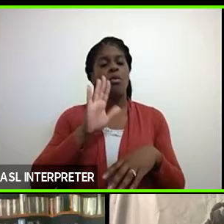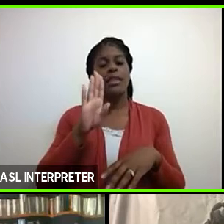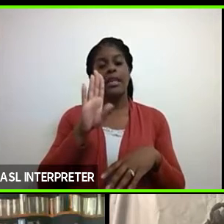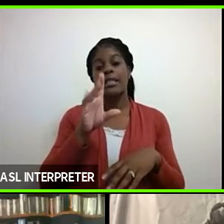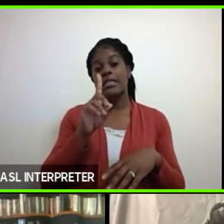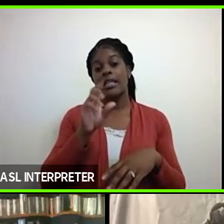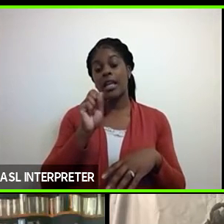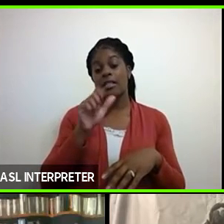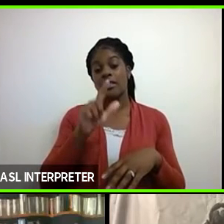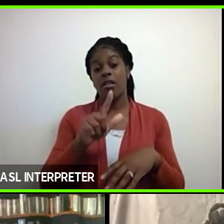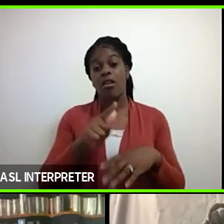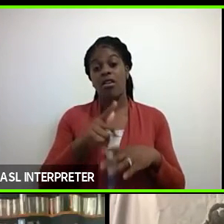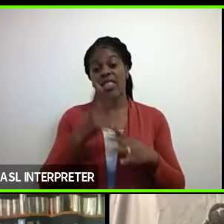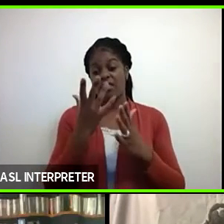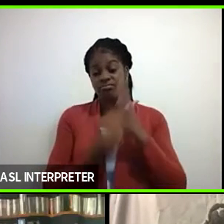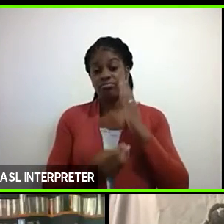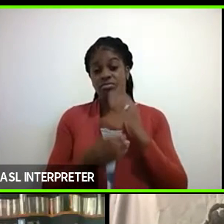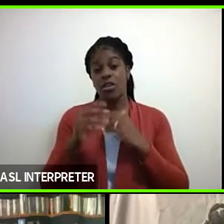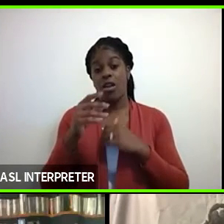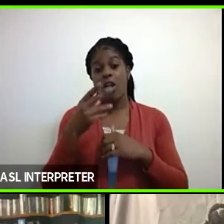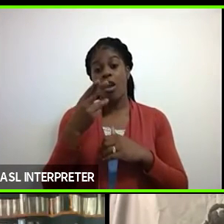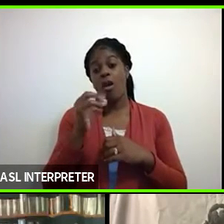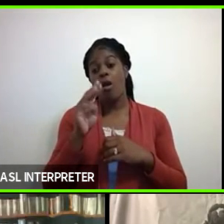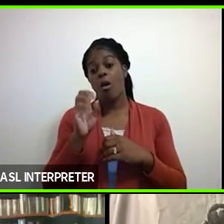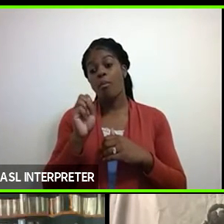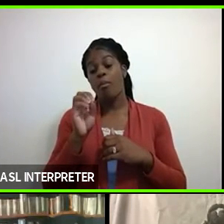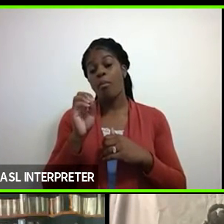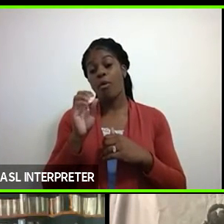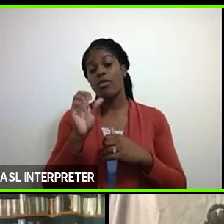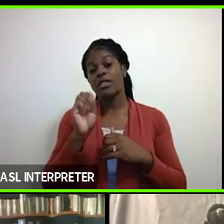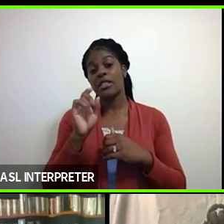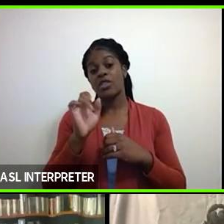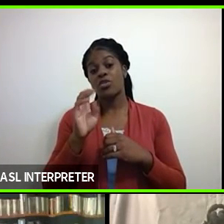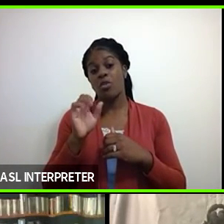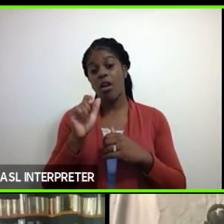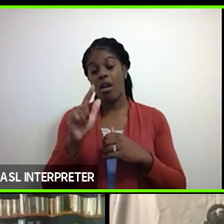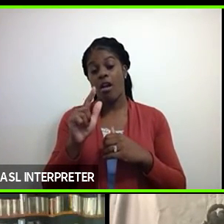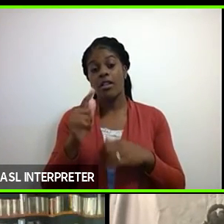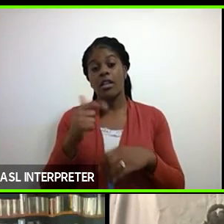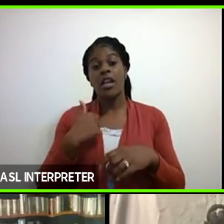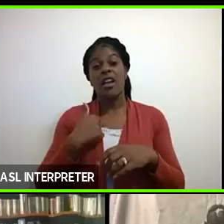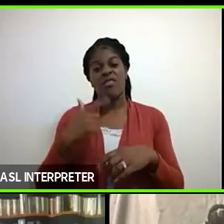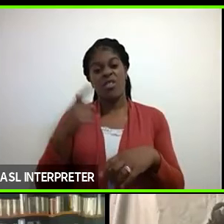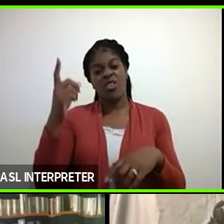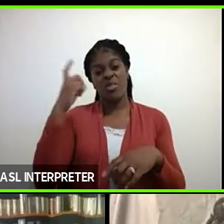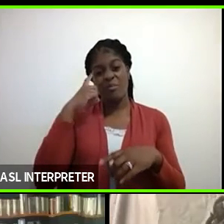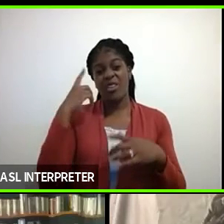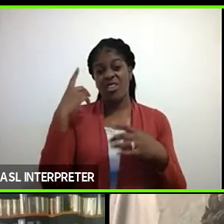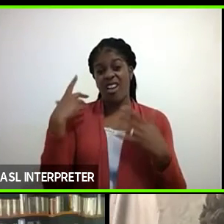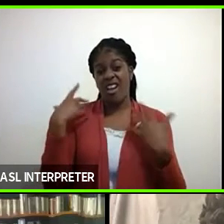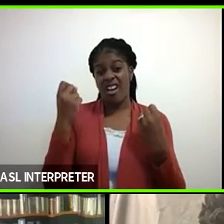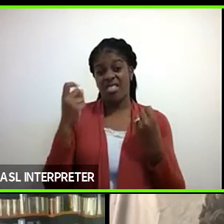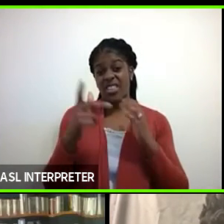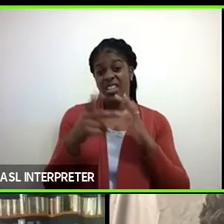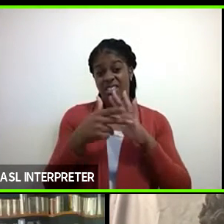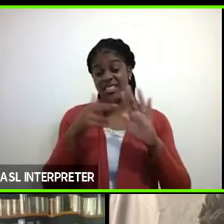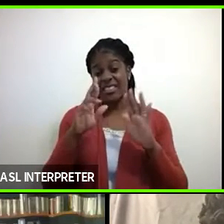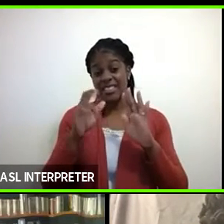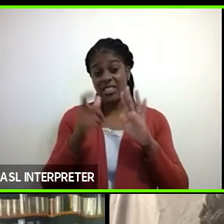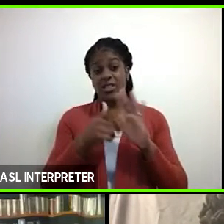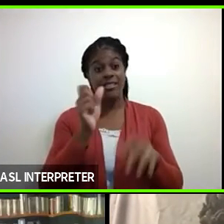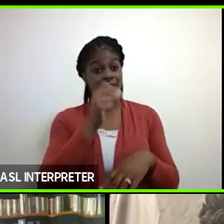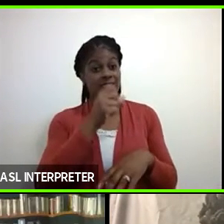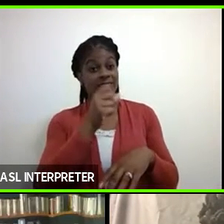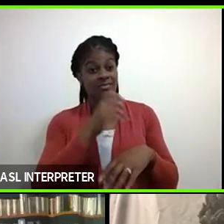took out homosexuality as being a mental health disorder. What was it, like the DSM-3? And 1973. Yeah. I